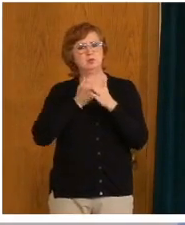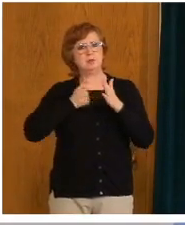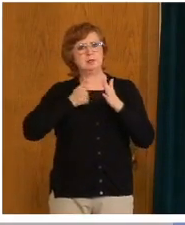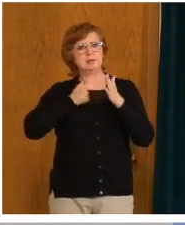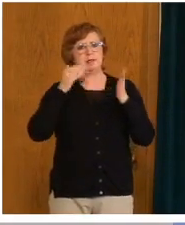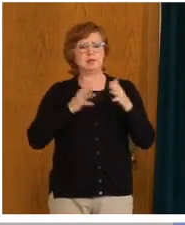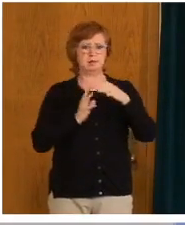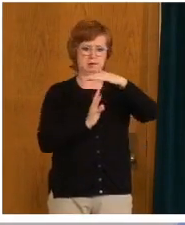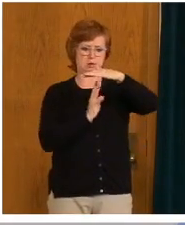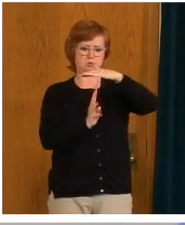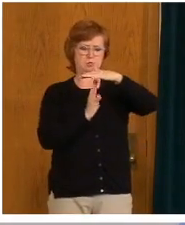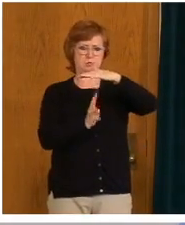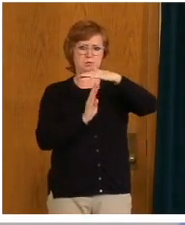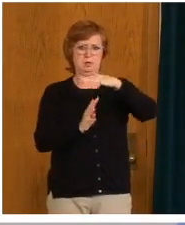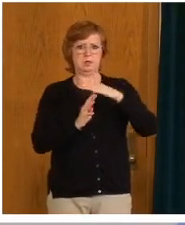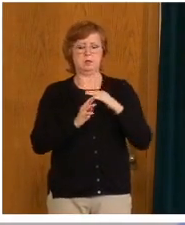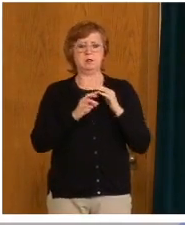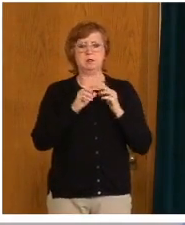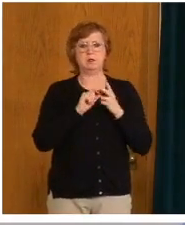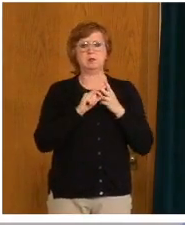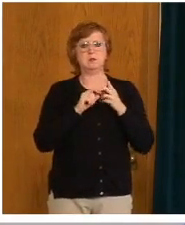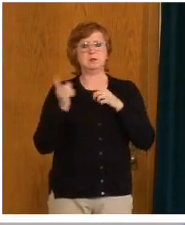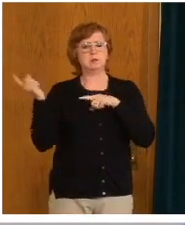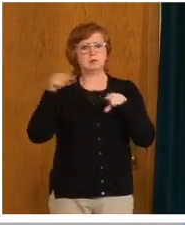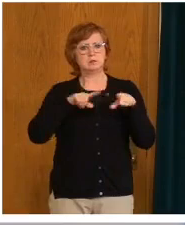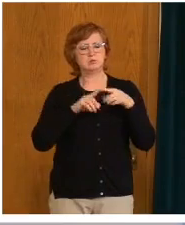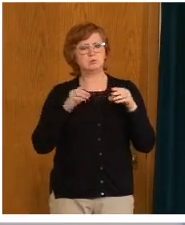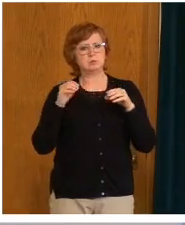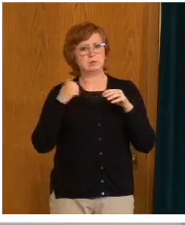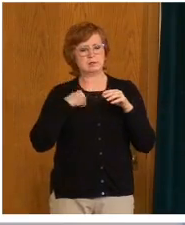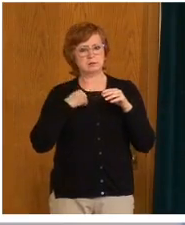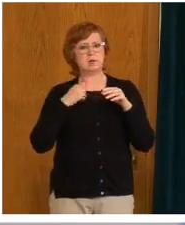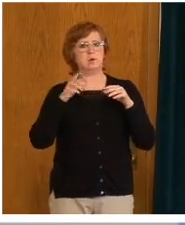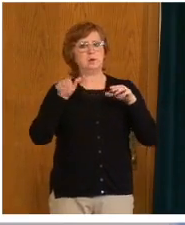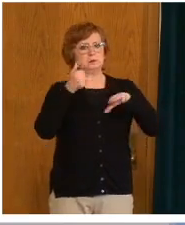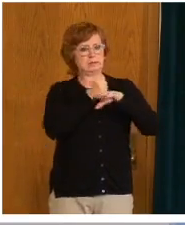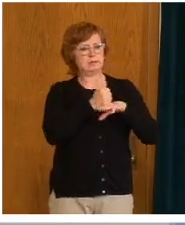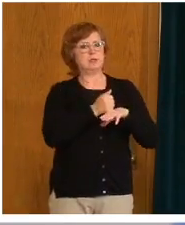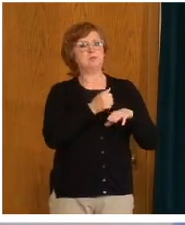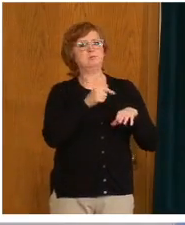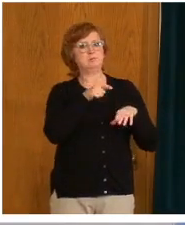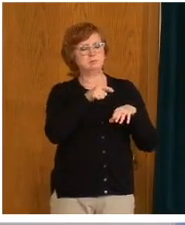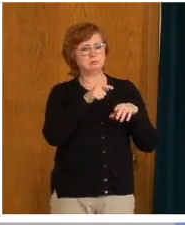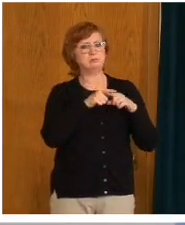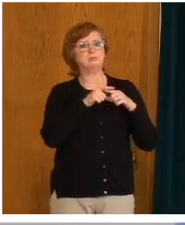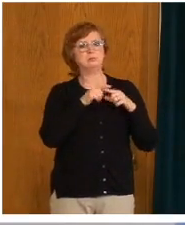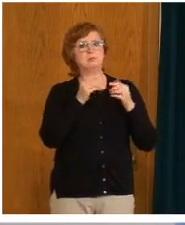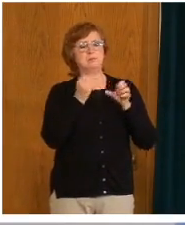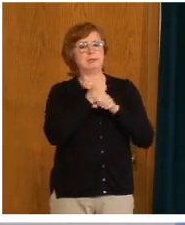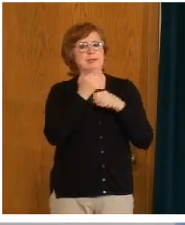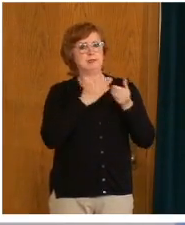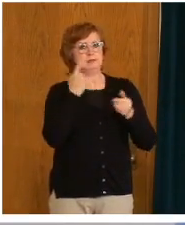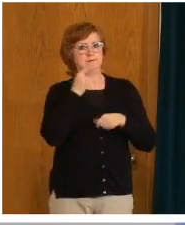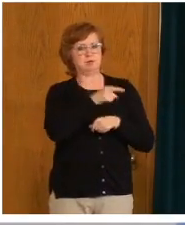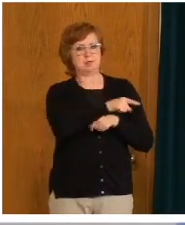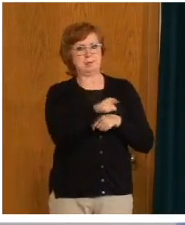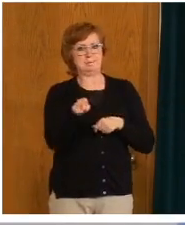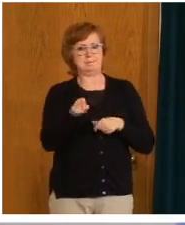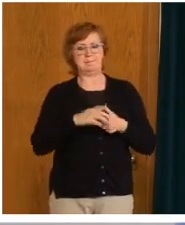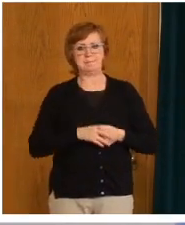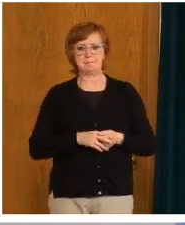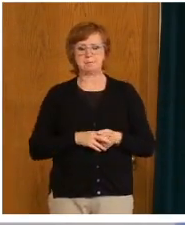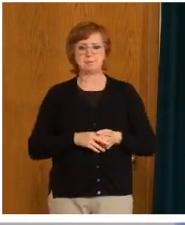or lack of understanding what the vaccine really does. And moving, frankly, the most definitive tool we have to get ourselves out of